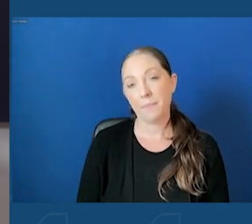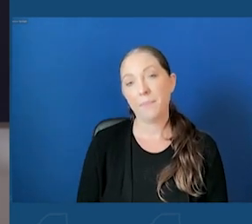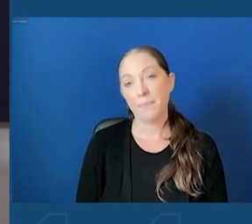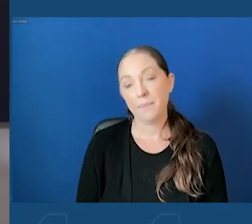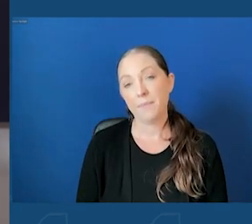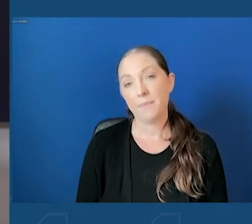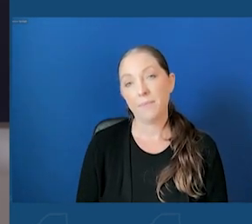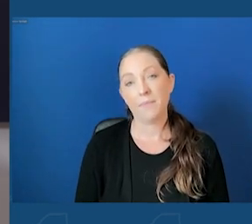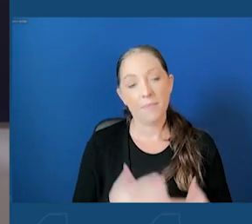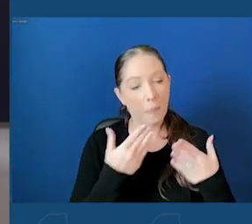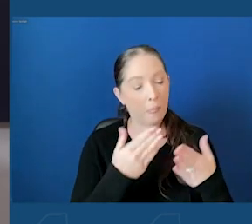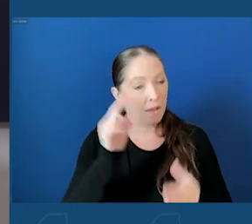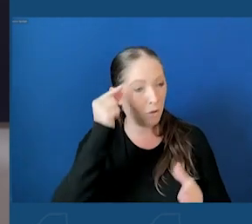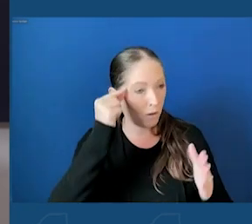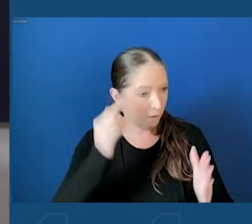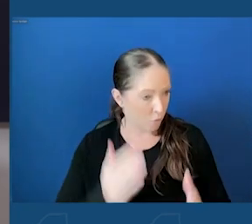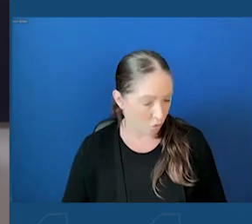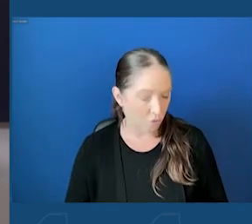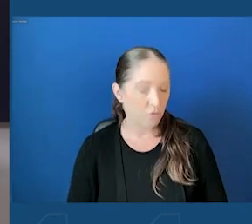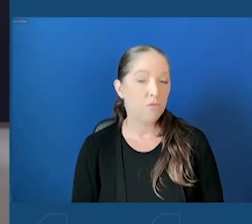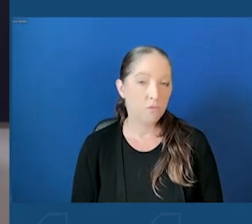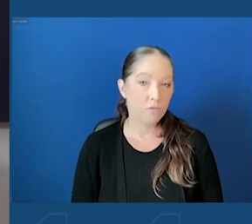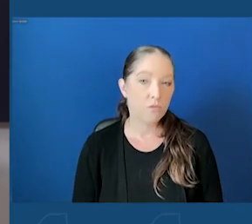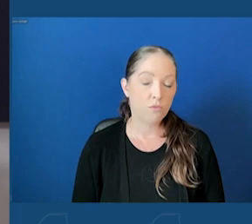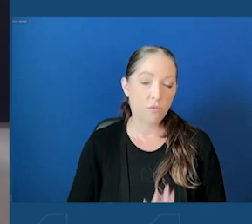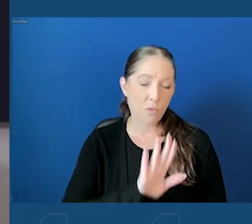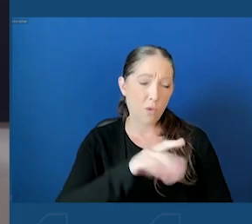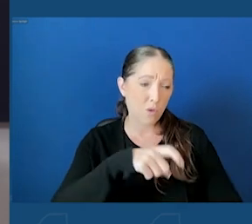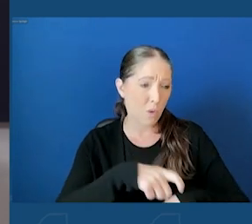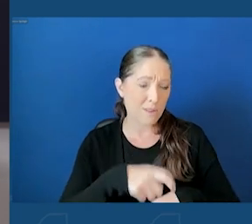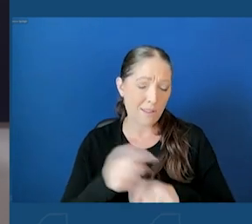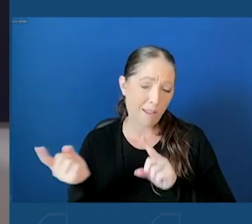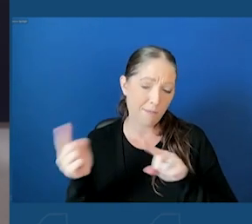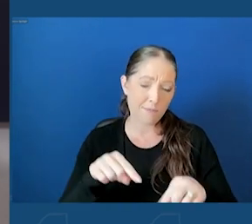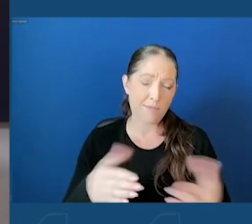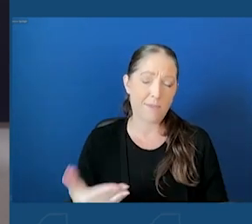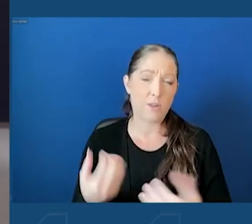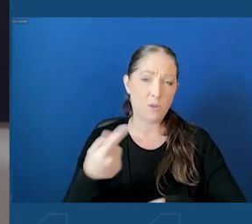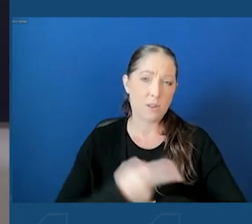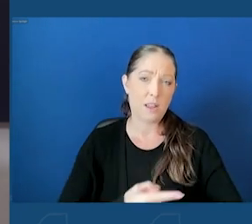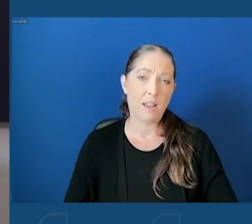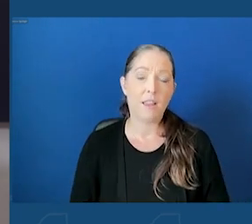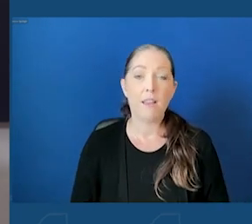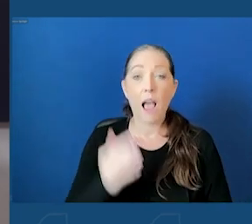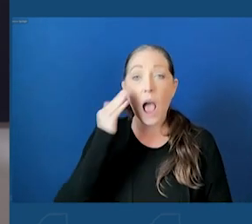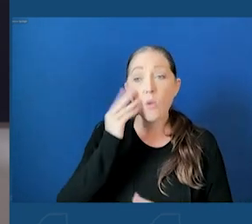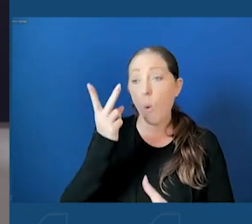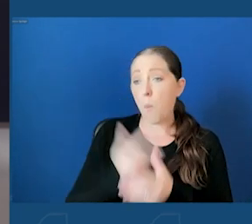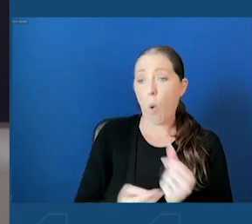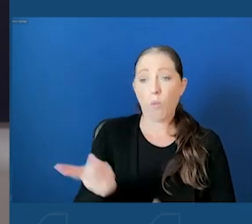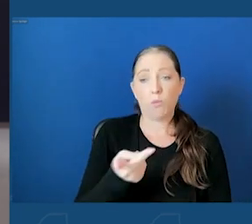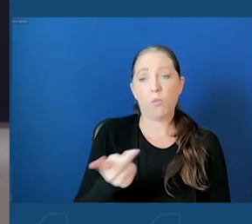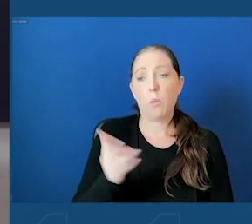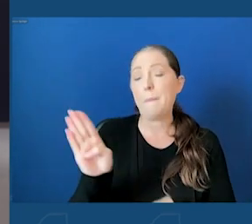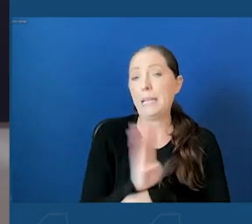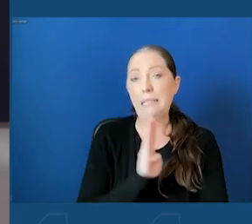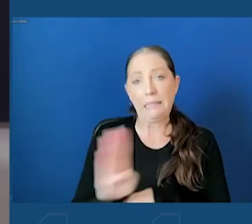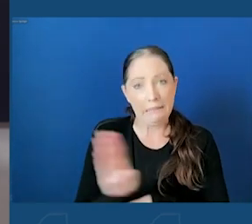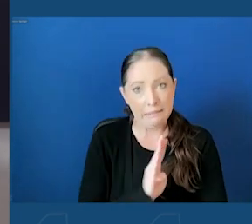Thank you, Governor Hochul, for taking the time out to come. I know that both of you have busy schedules, and for you